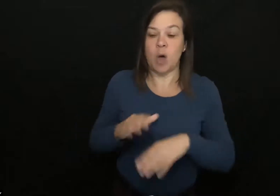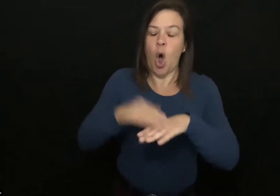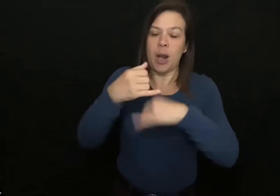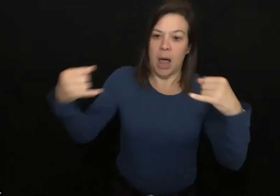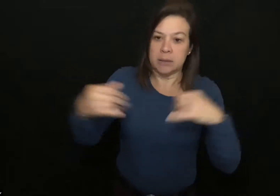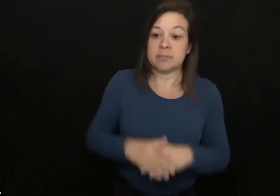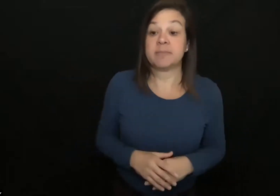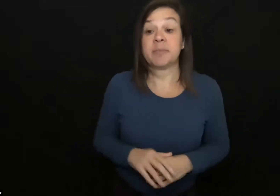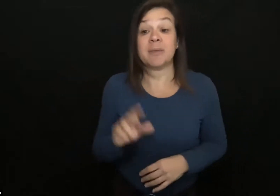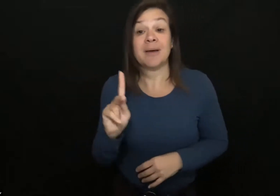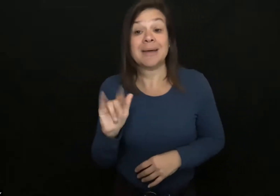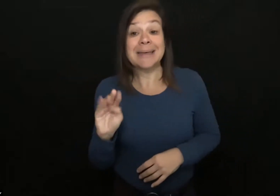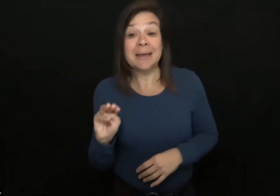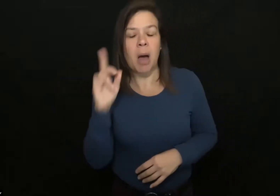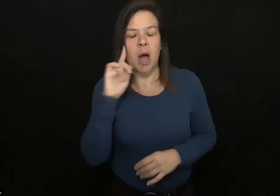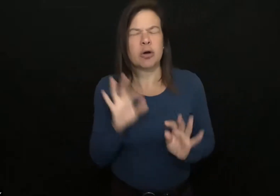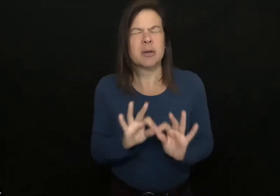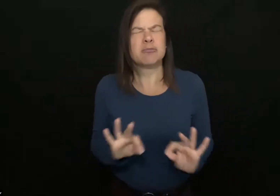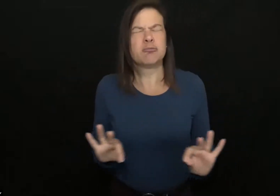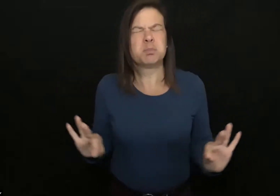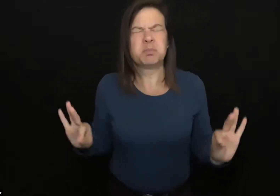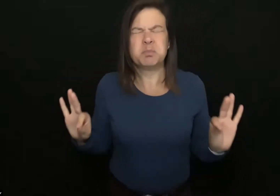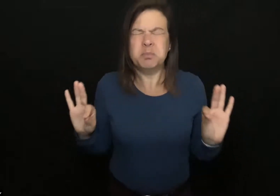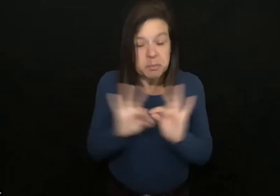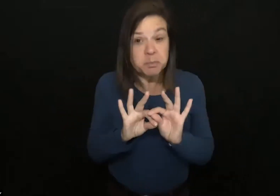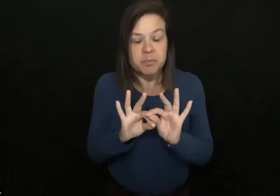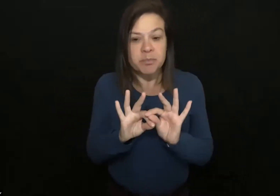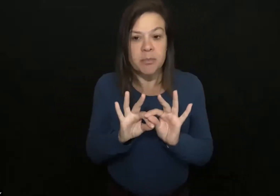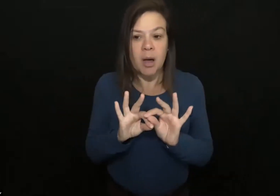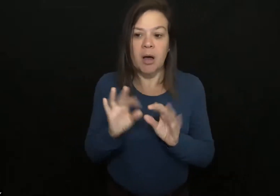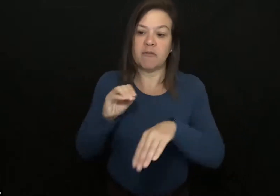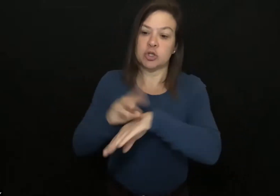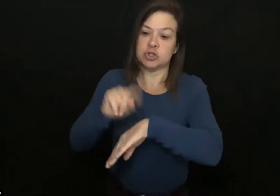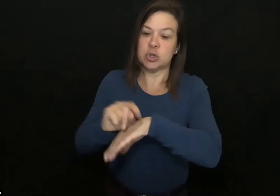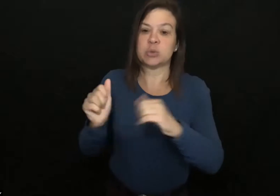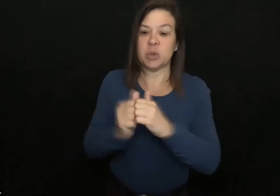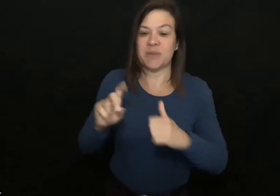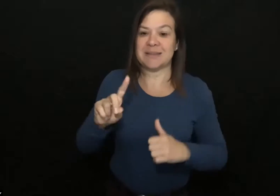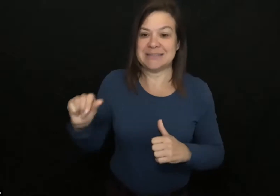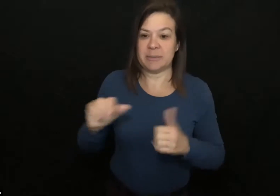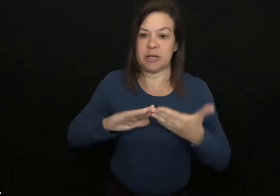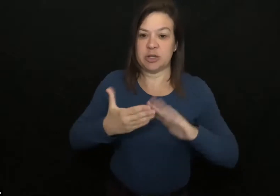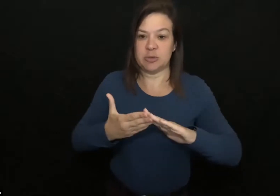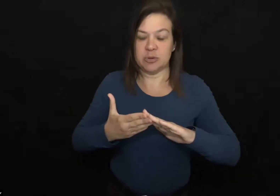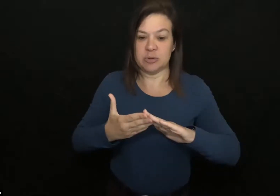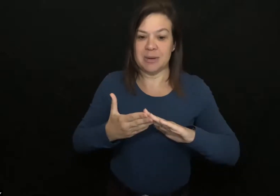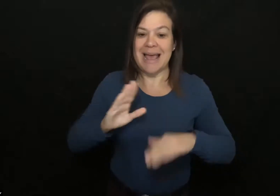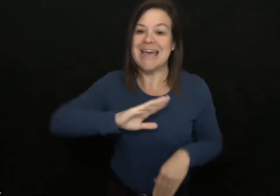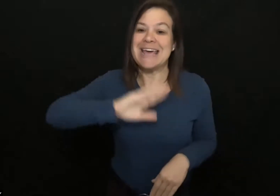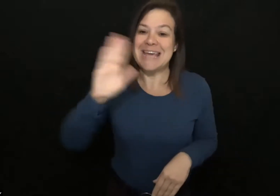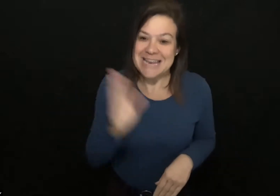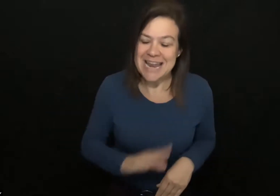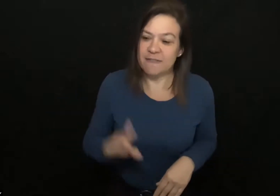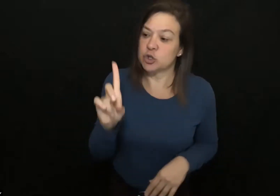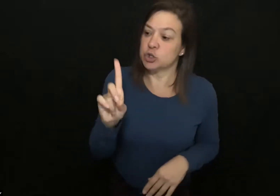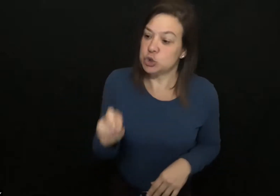importance, the critical importance of consulting the disability community. Never, never do